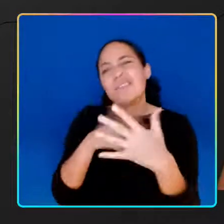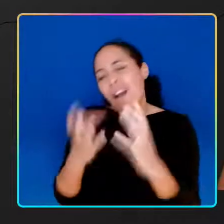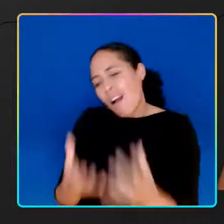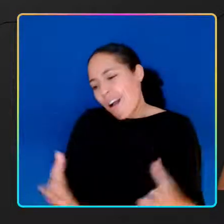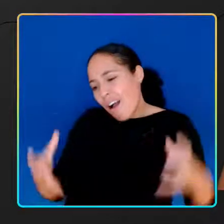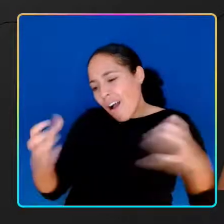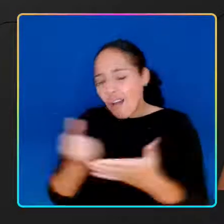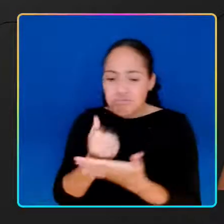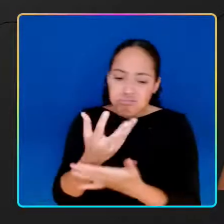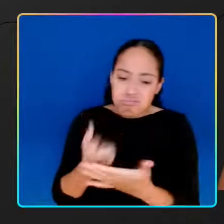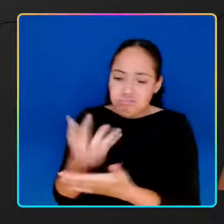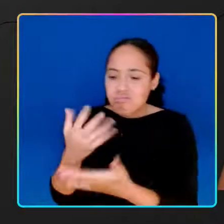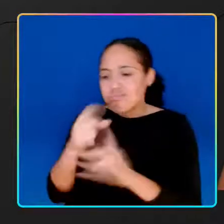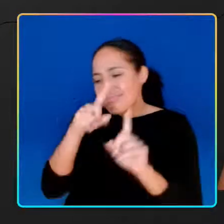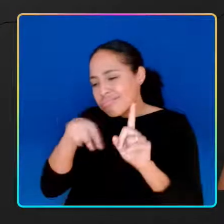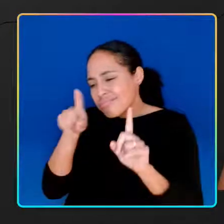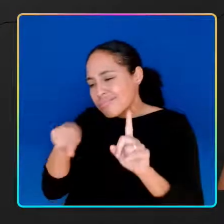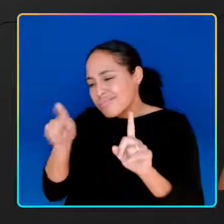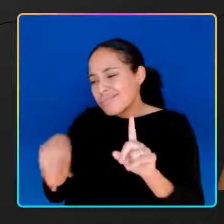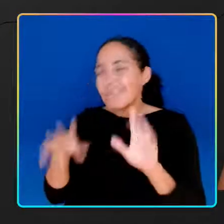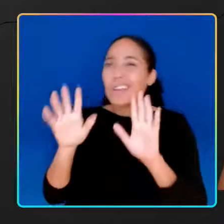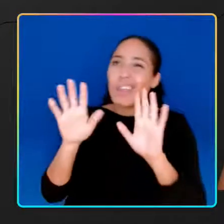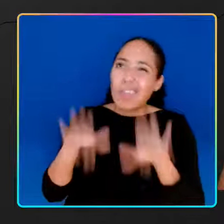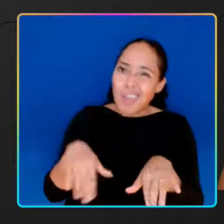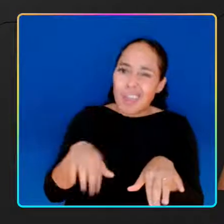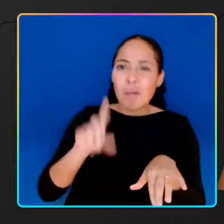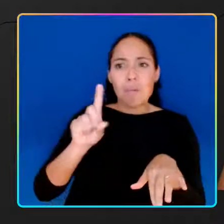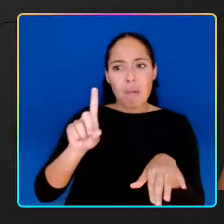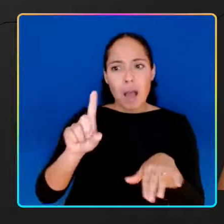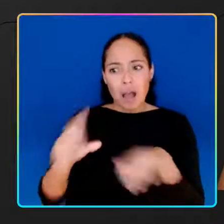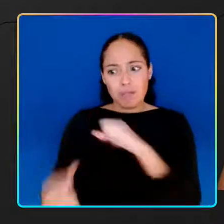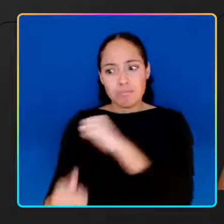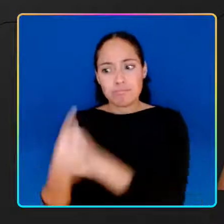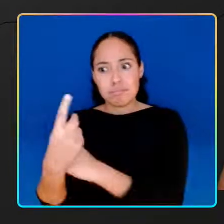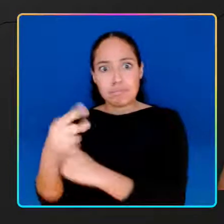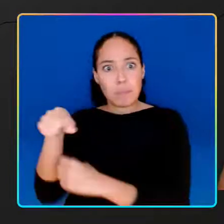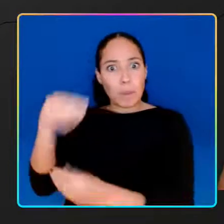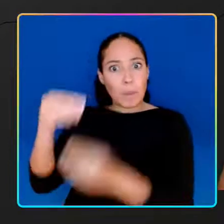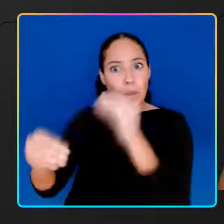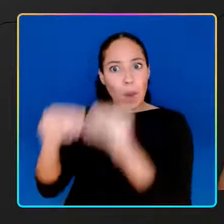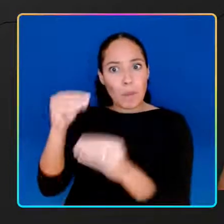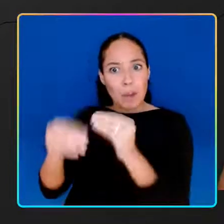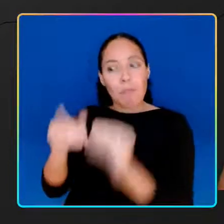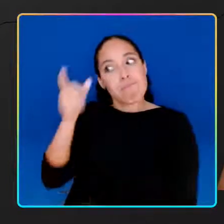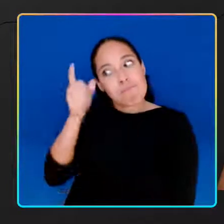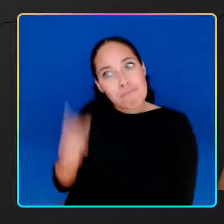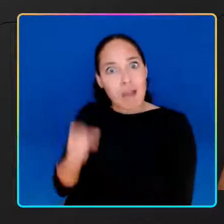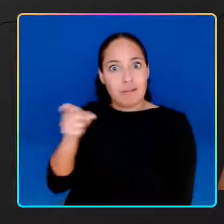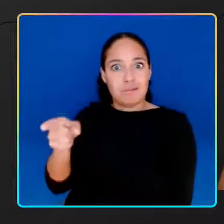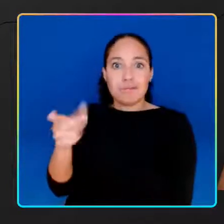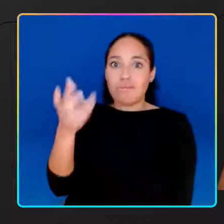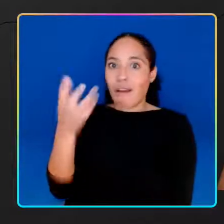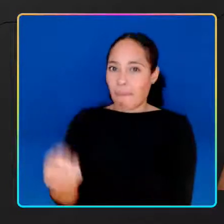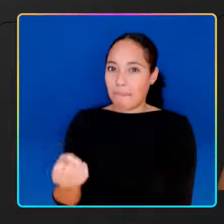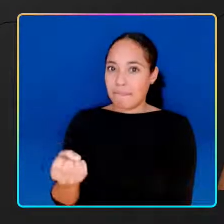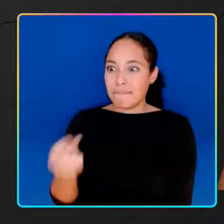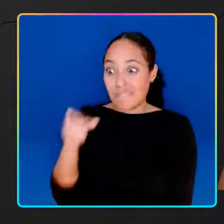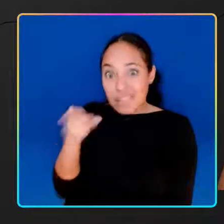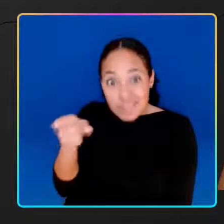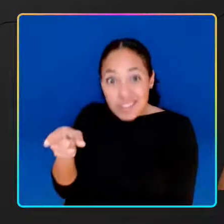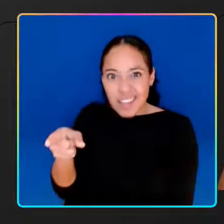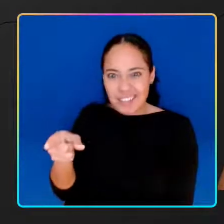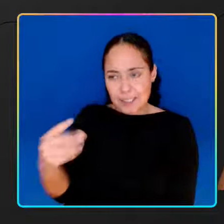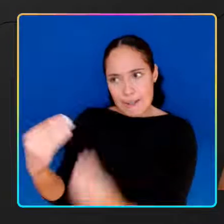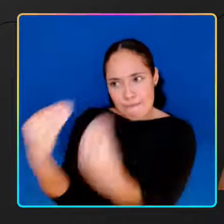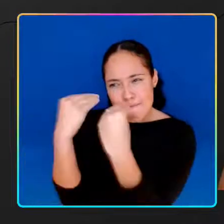got to have a problem that you're actually trying to solve in order to truly learn the intricacies, or, you know, the